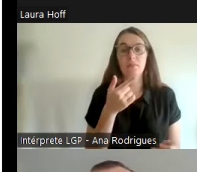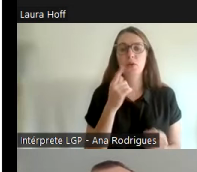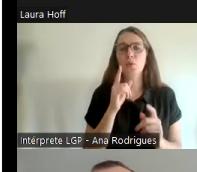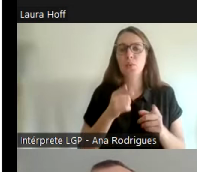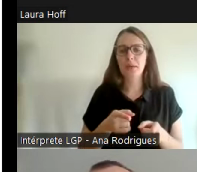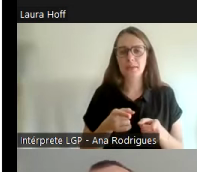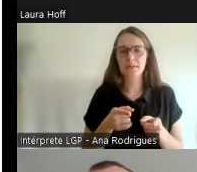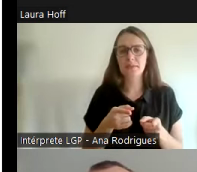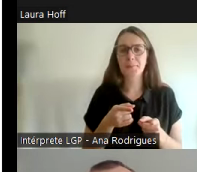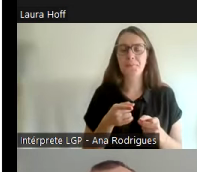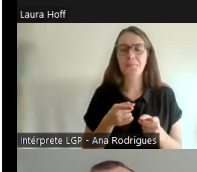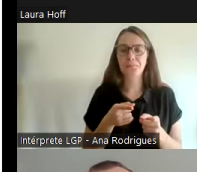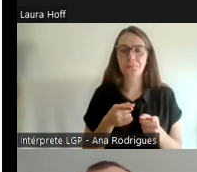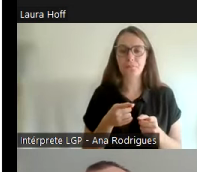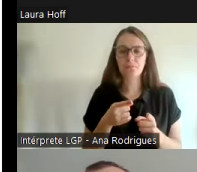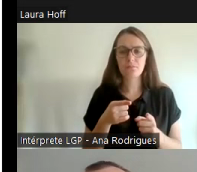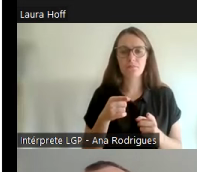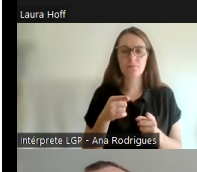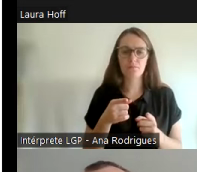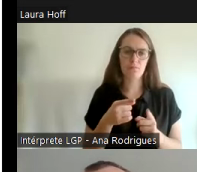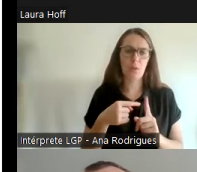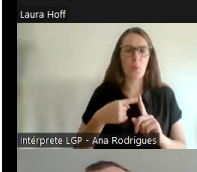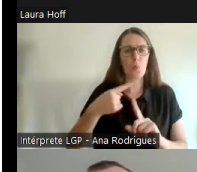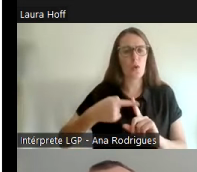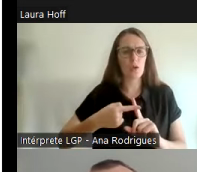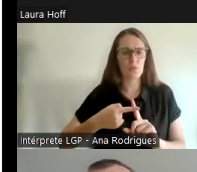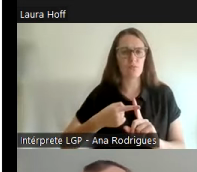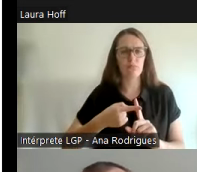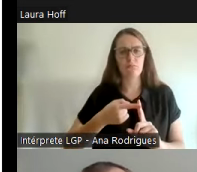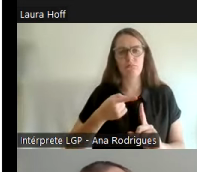in the academic year